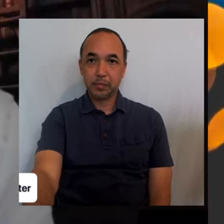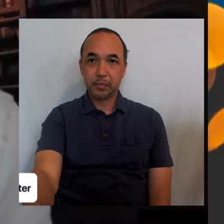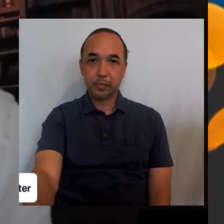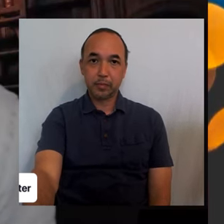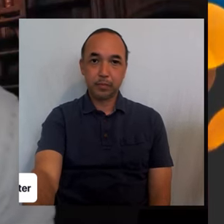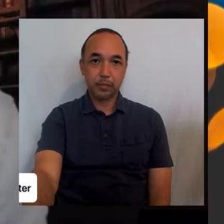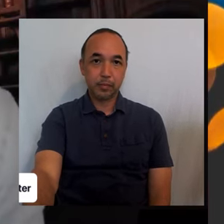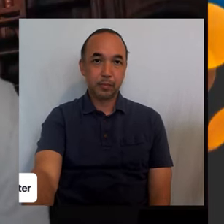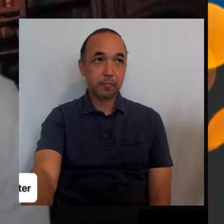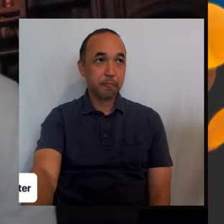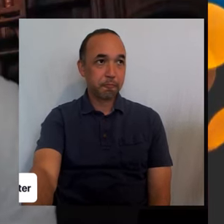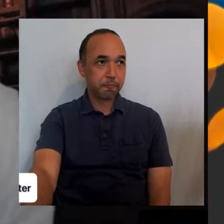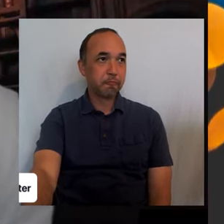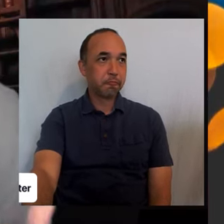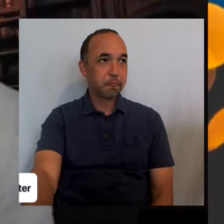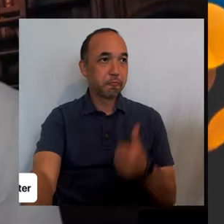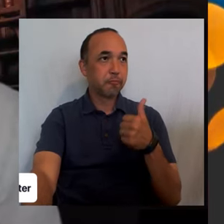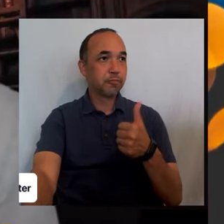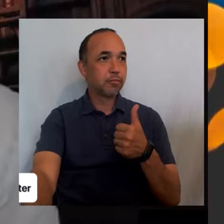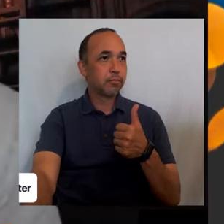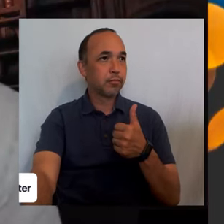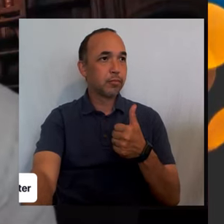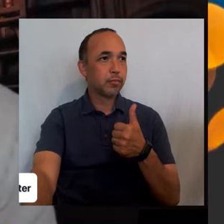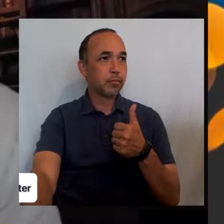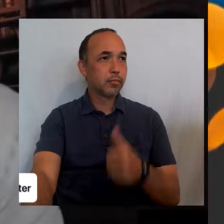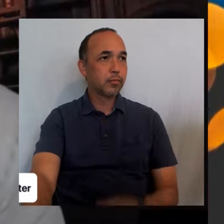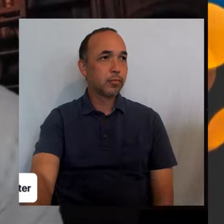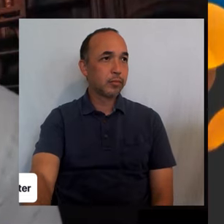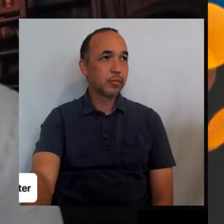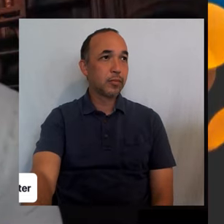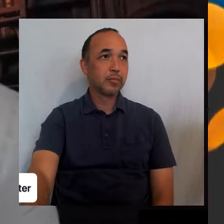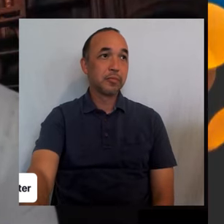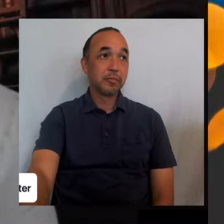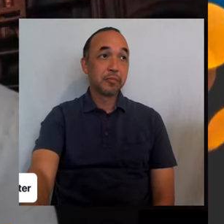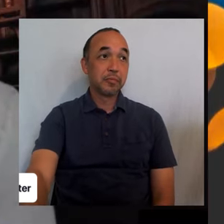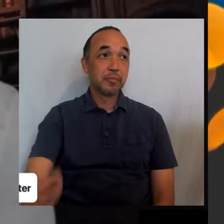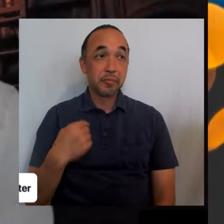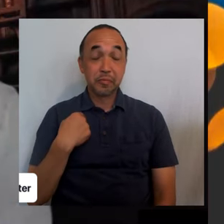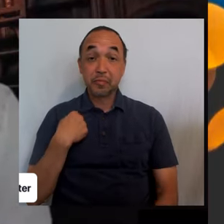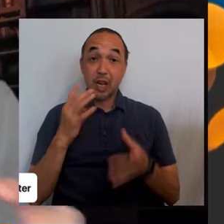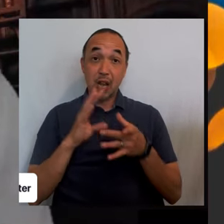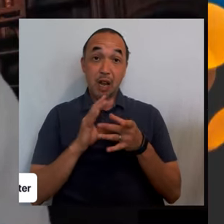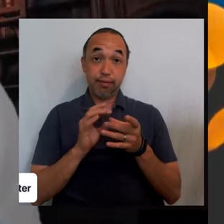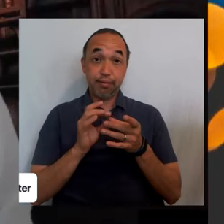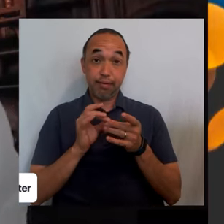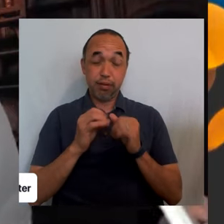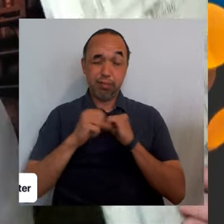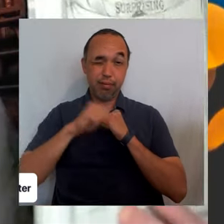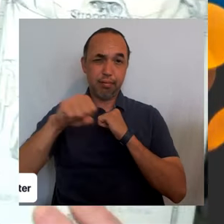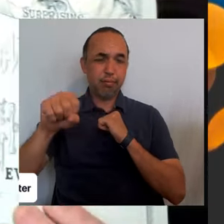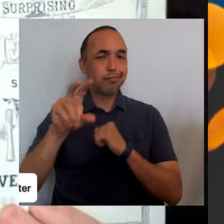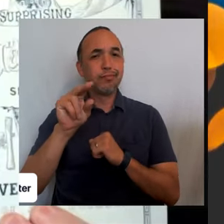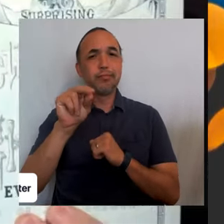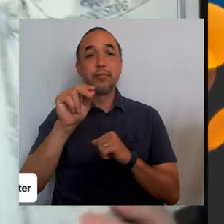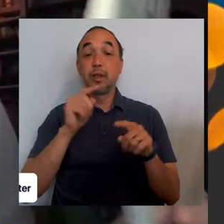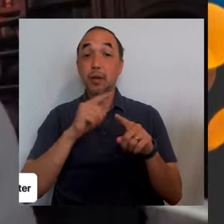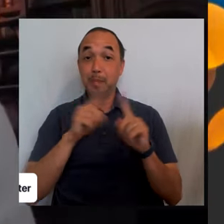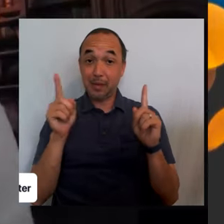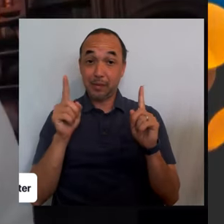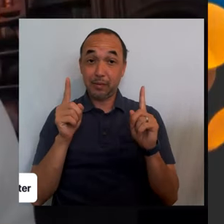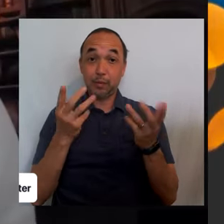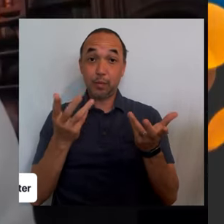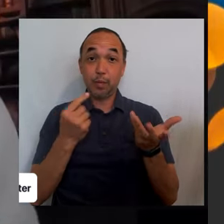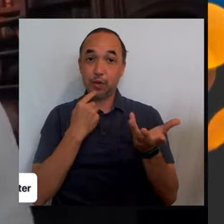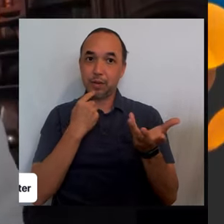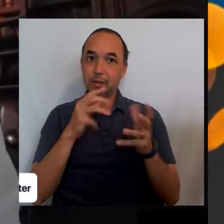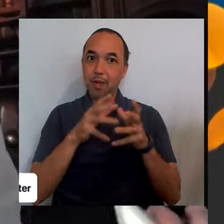to type. We are so we're, I'm not going to spend too much time, but I also wanted to say a couple other things real quick. There's a lot of spooky stuff